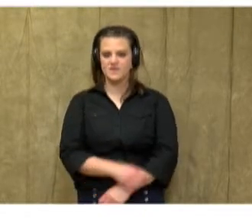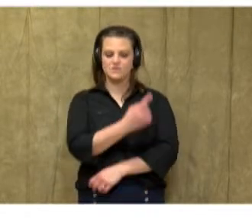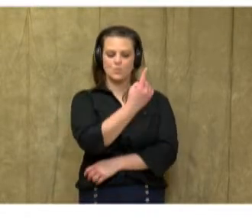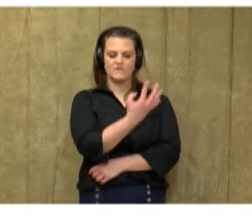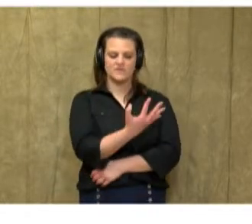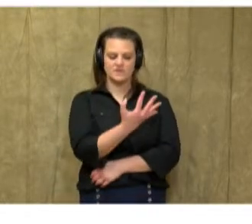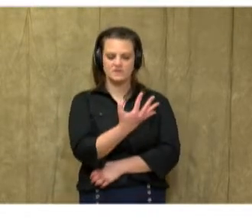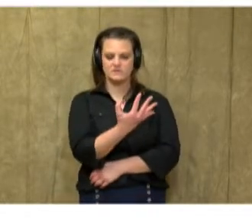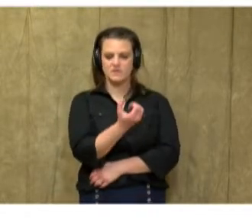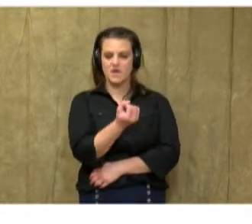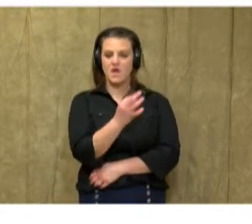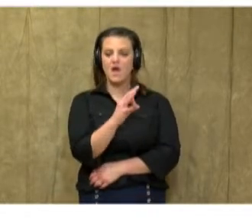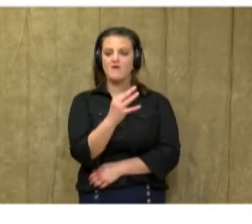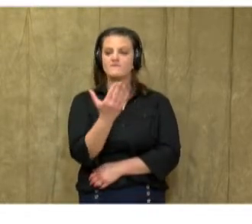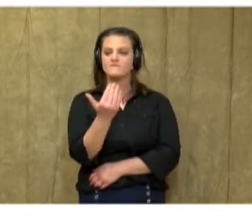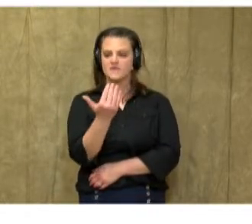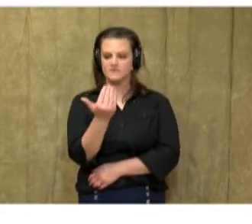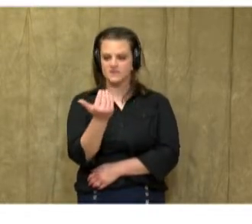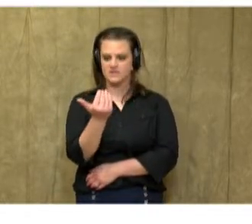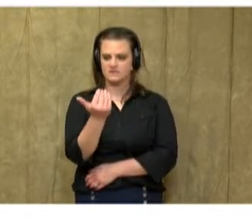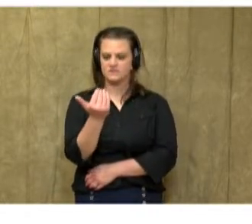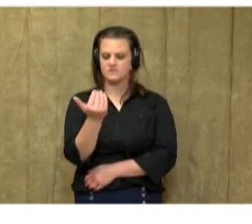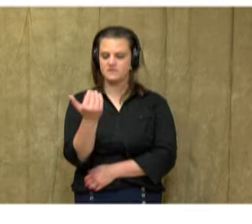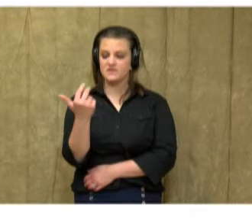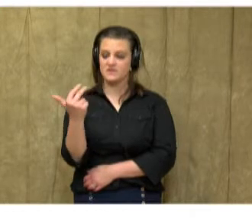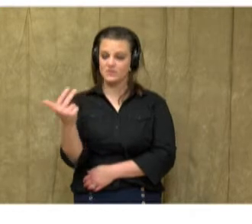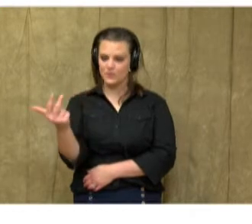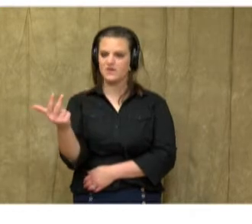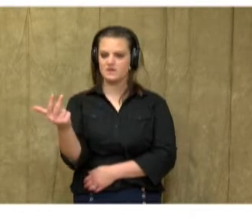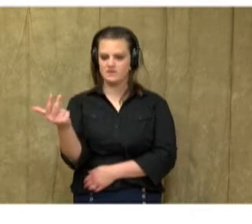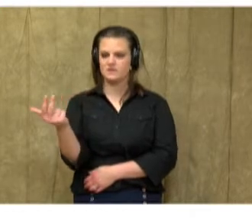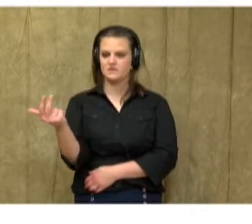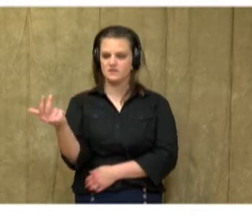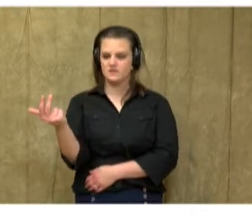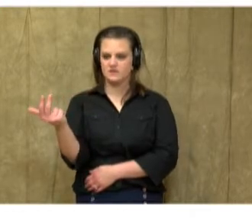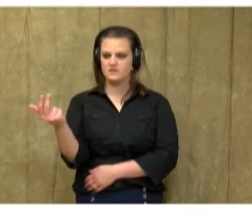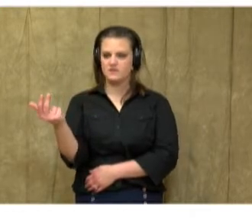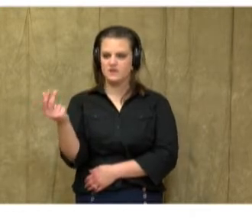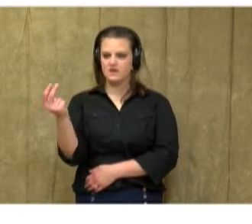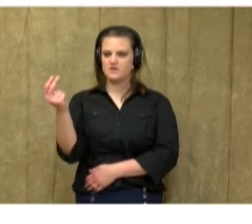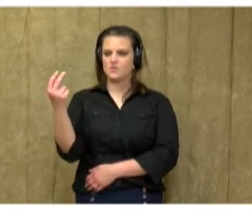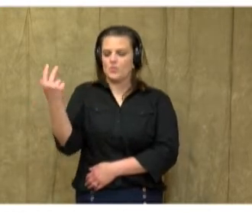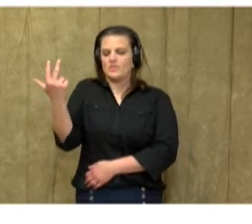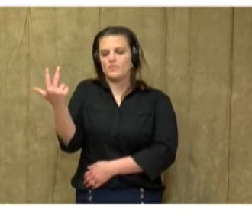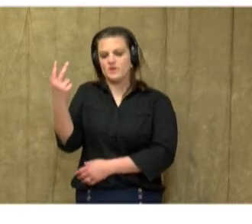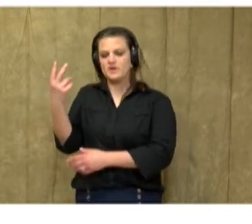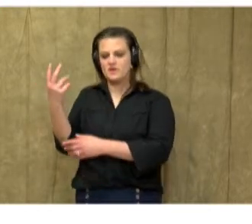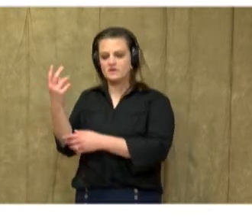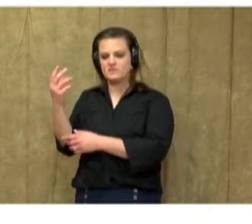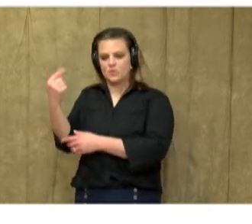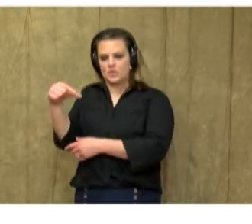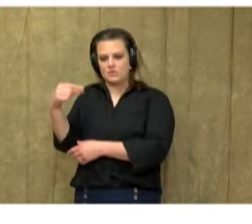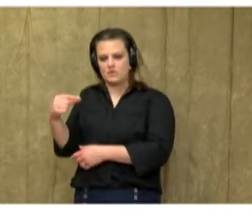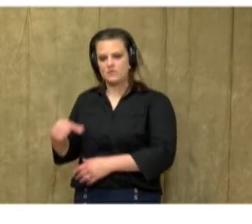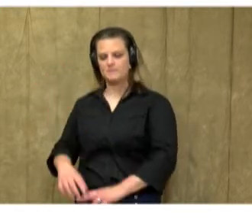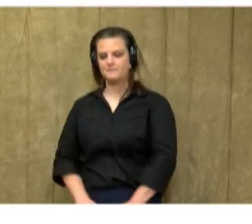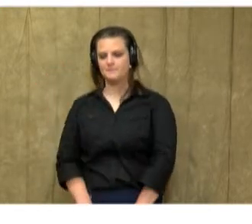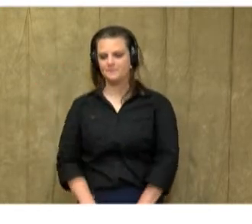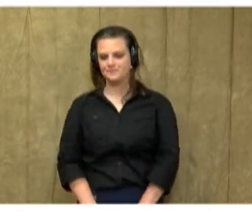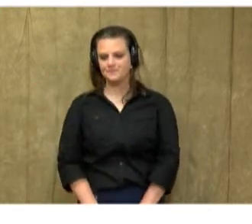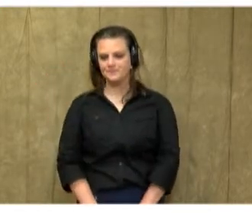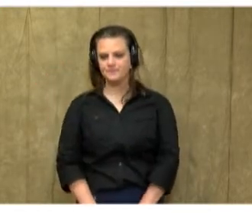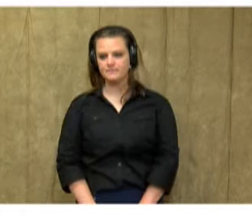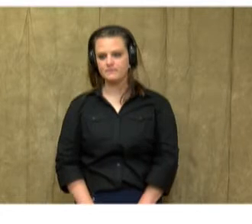One-fifth of 15 is 3, yeah. So here's green tiles right here. Those 3